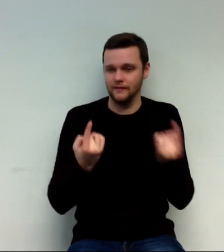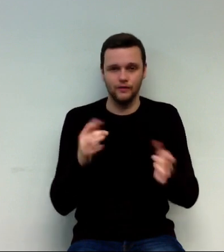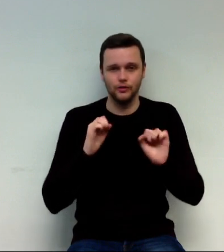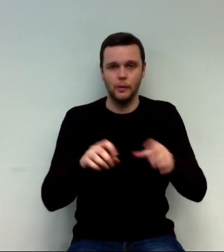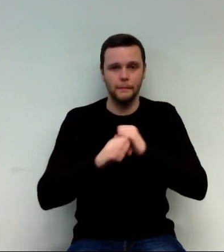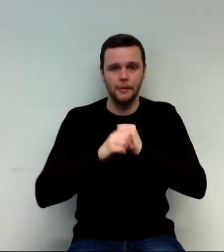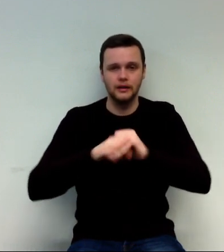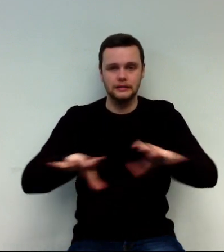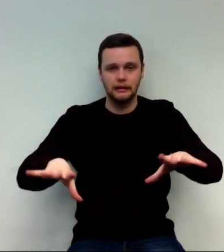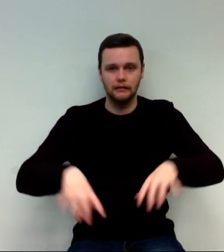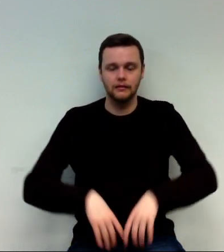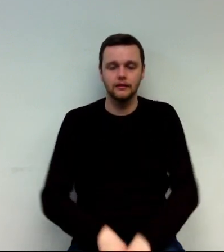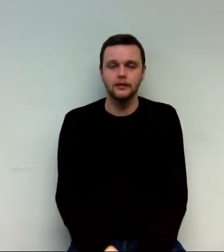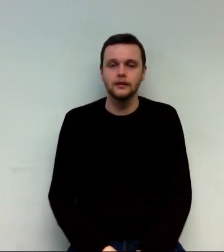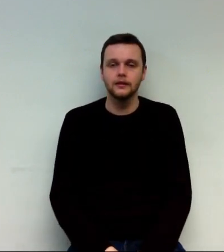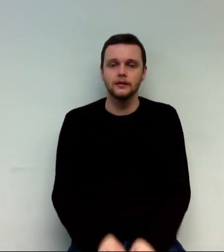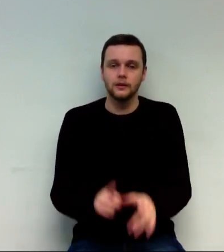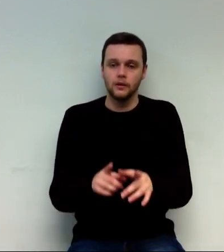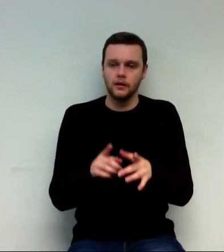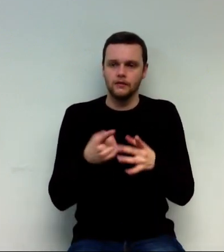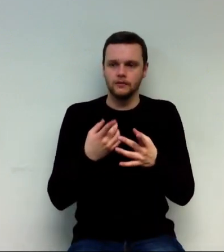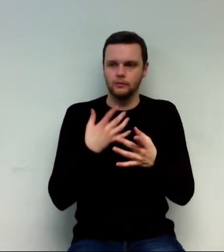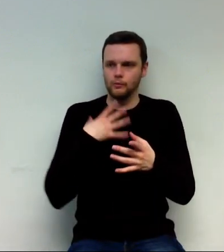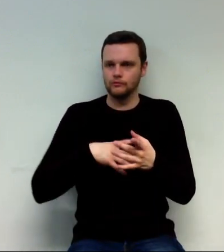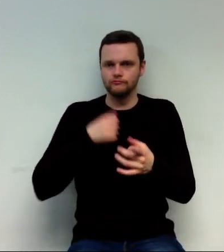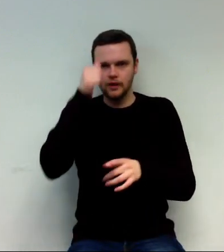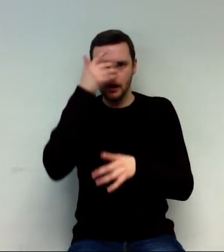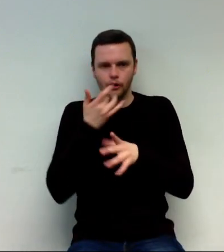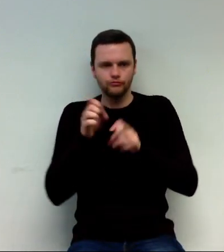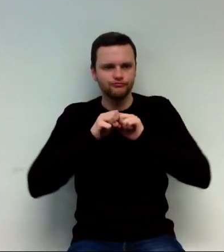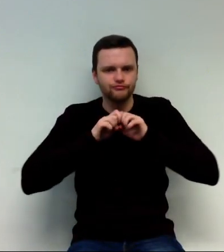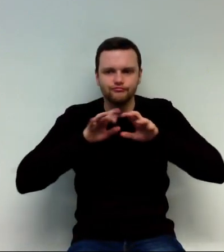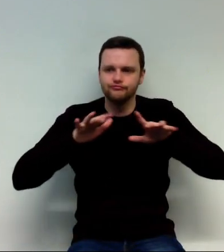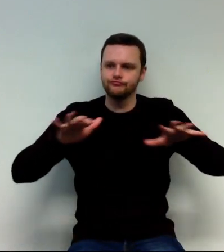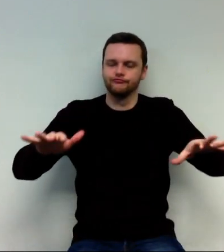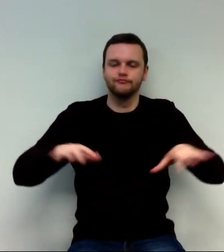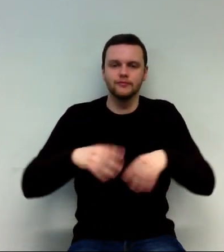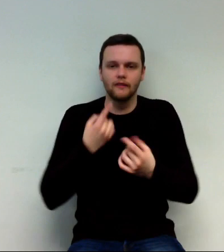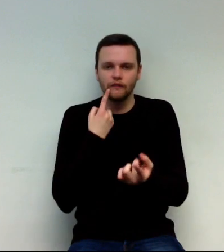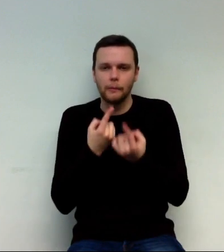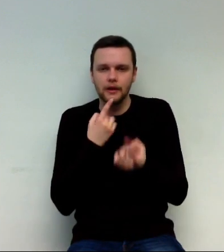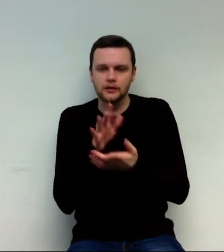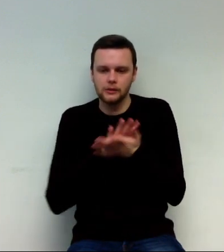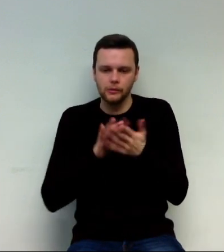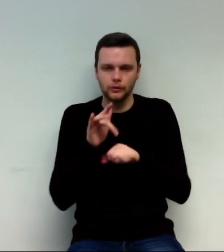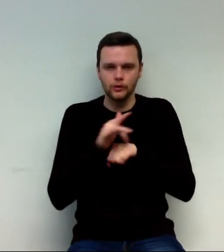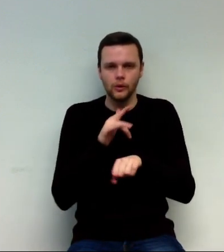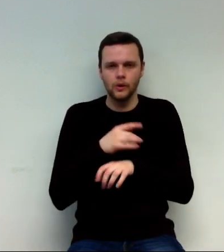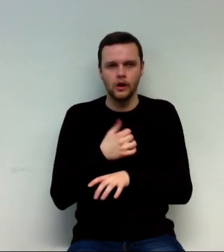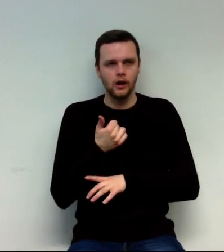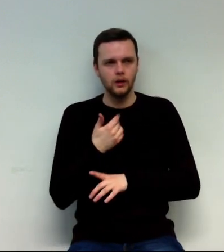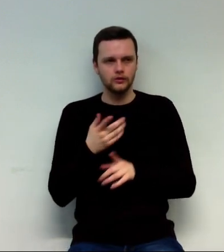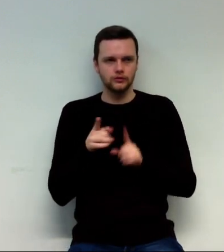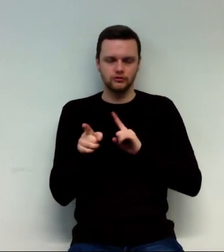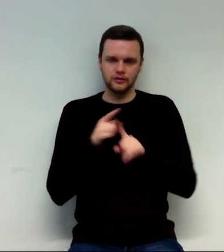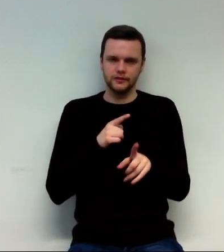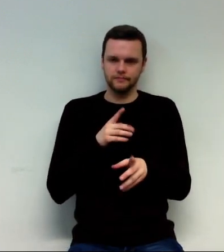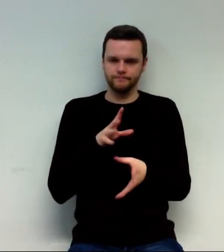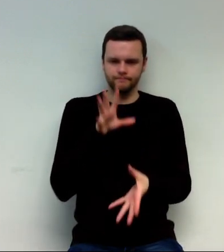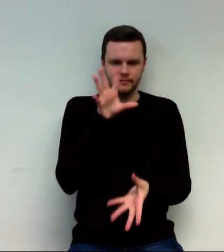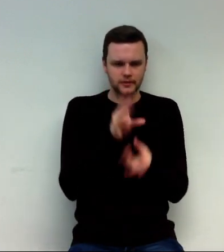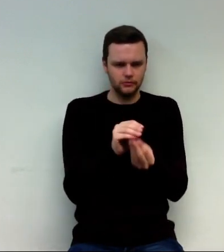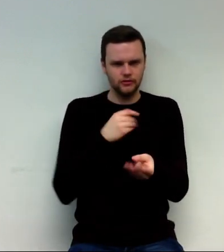marketing. So actually, if you're looking at how to spread the word, or it might be like how to pitch the synopsis of your